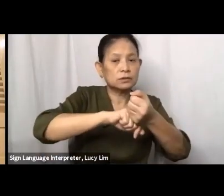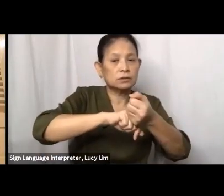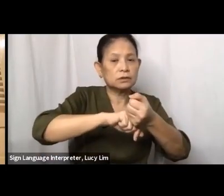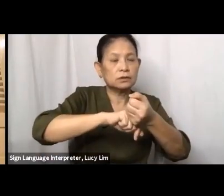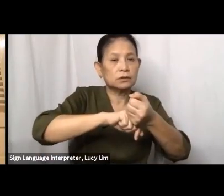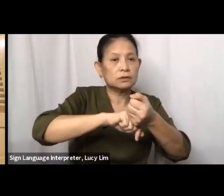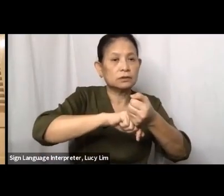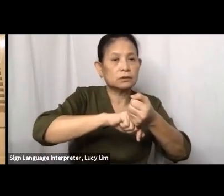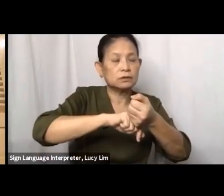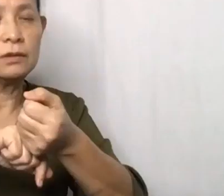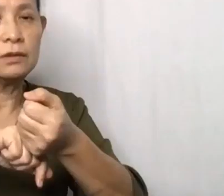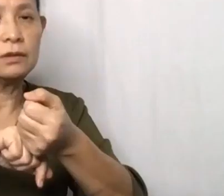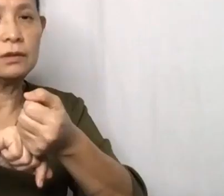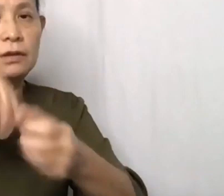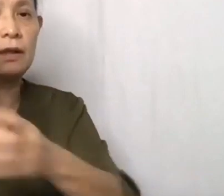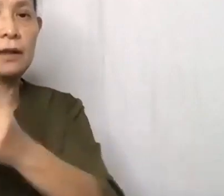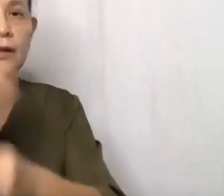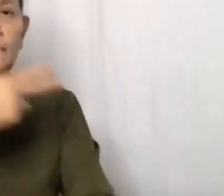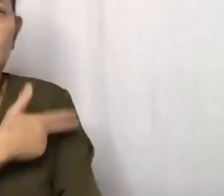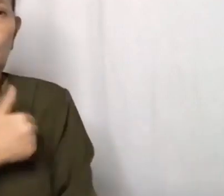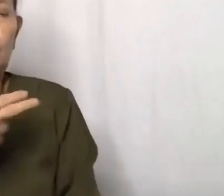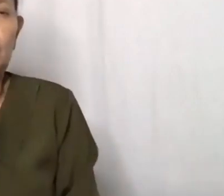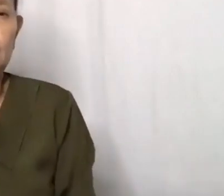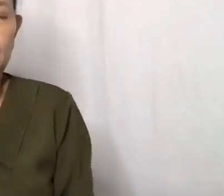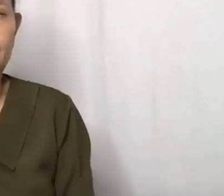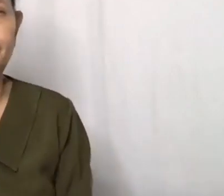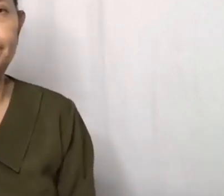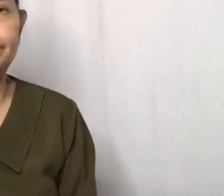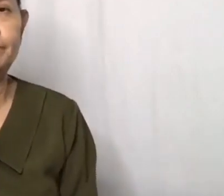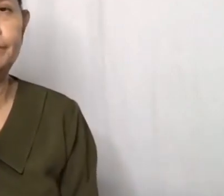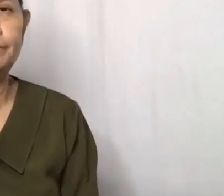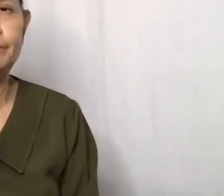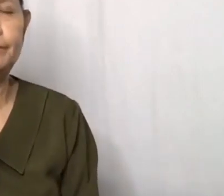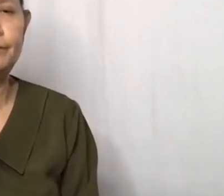interventions in Indonesia?